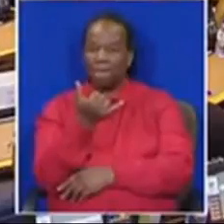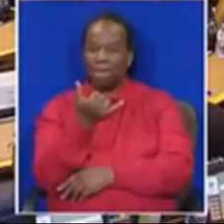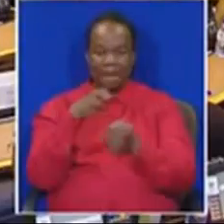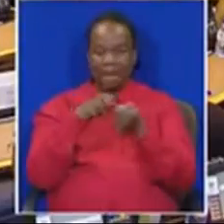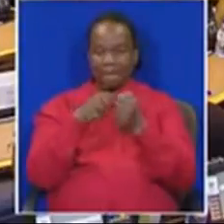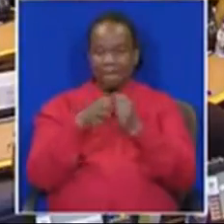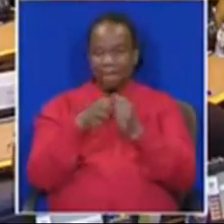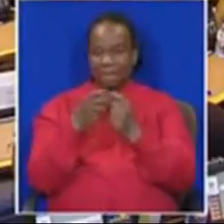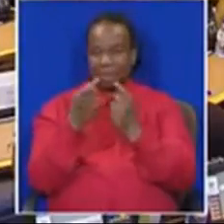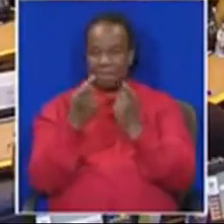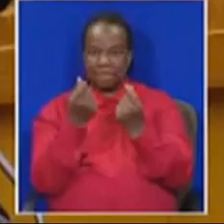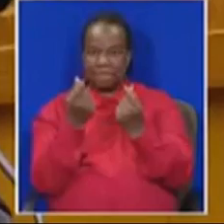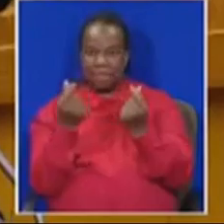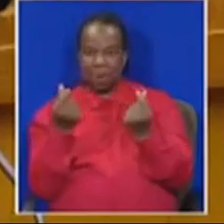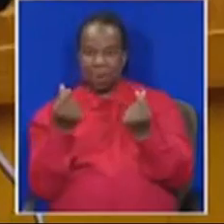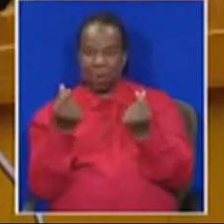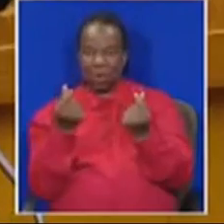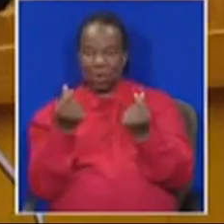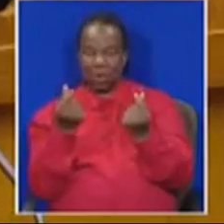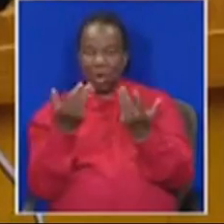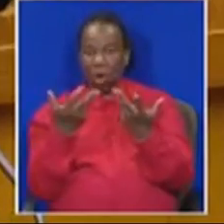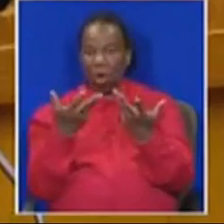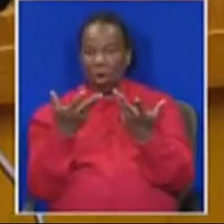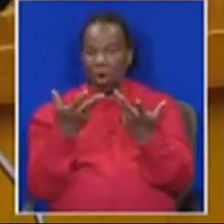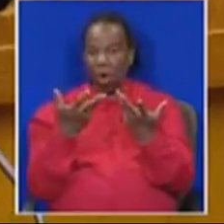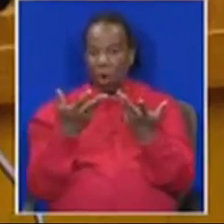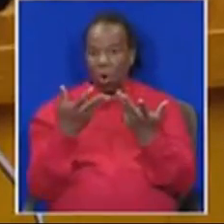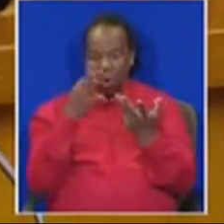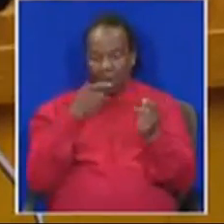financial, operation, and governance challenges.